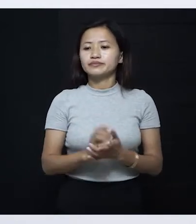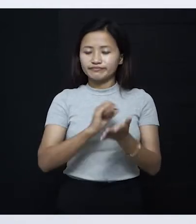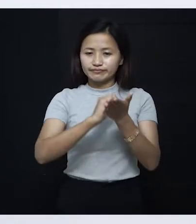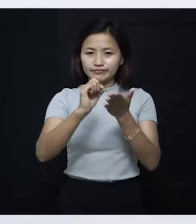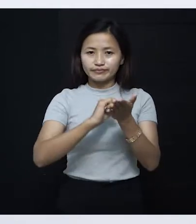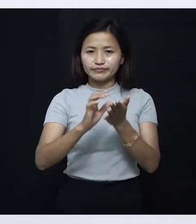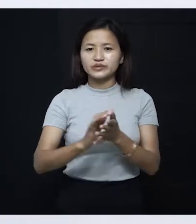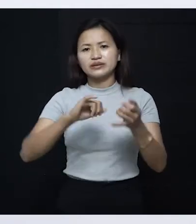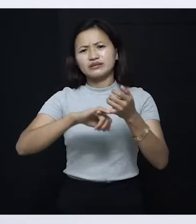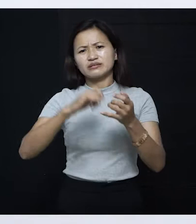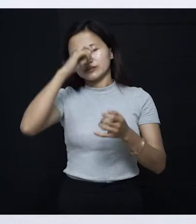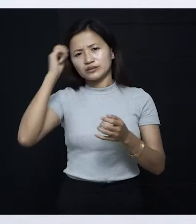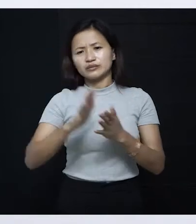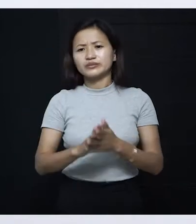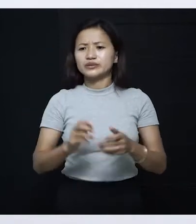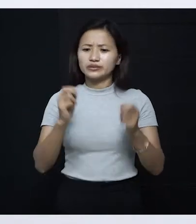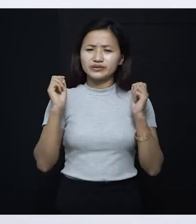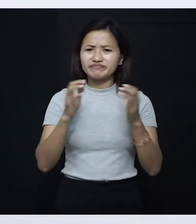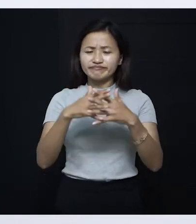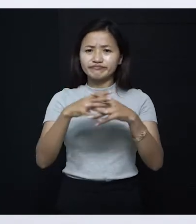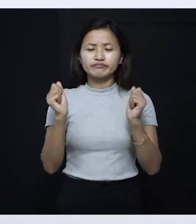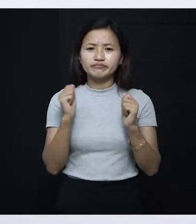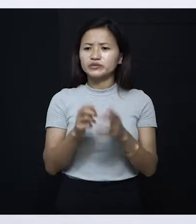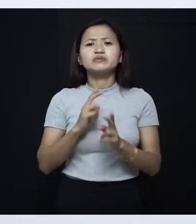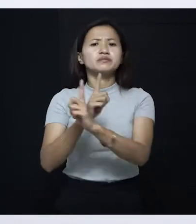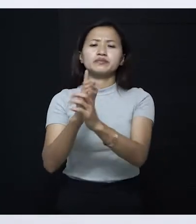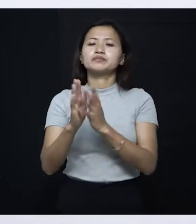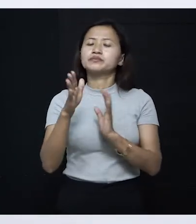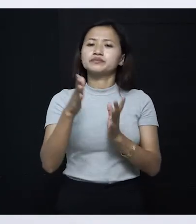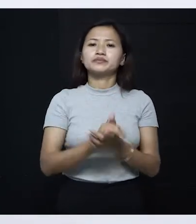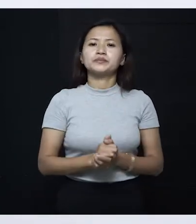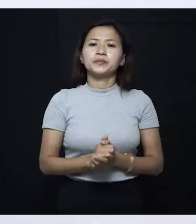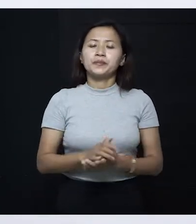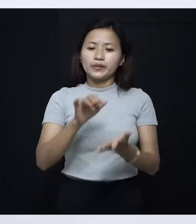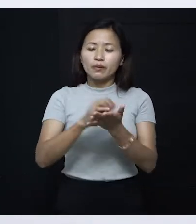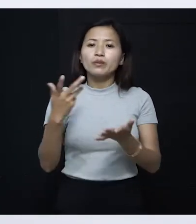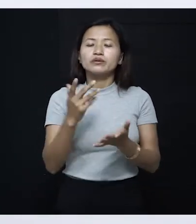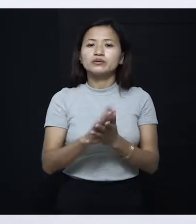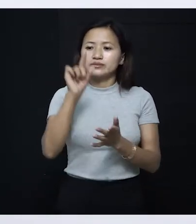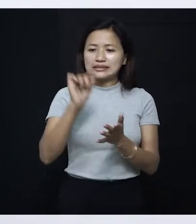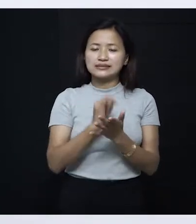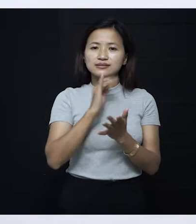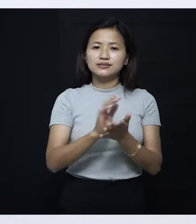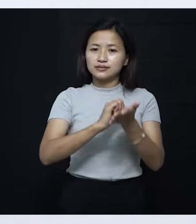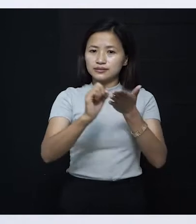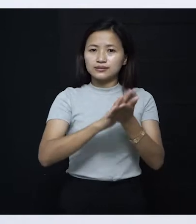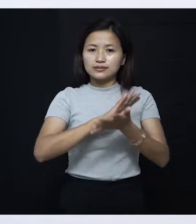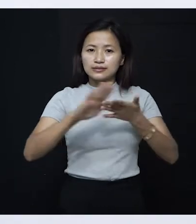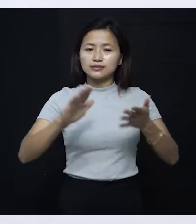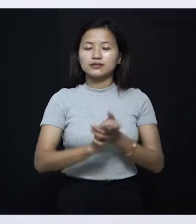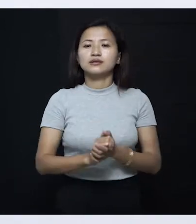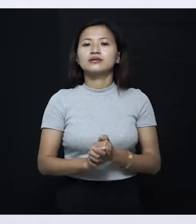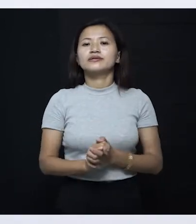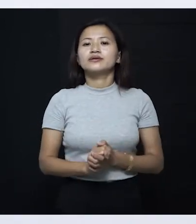write as summer, autumn, autumn, spring. We don't follow that. What we do is, as it is again written clearly, this we